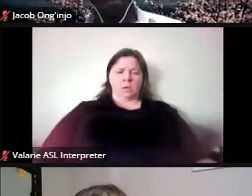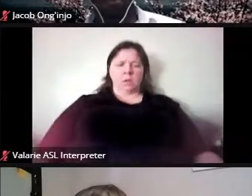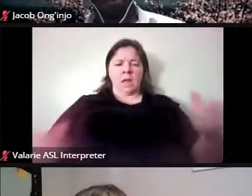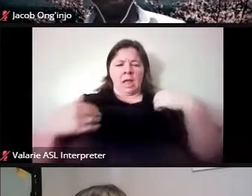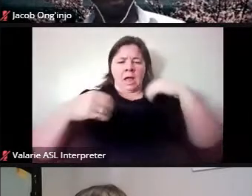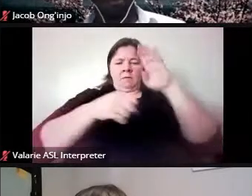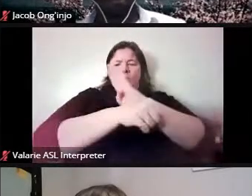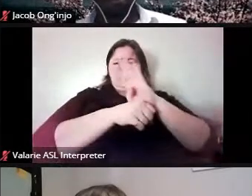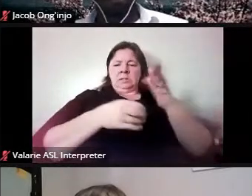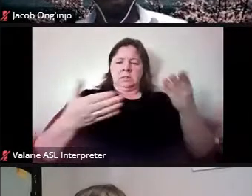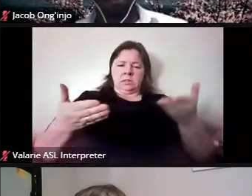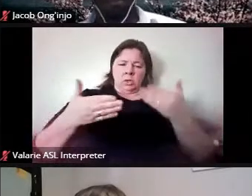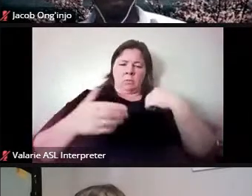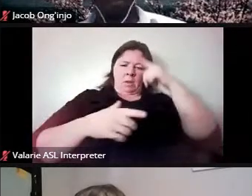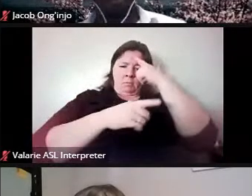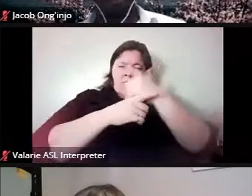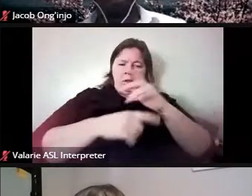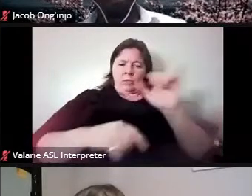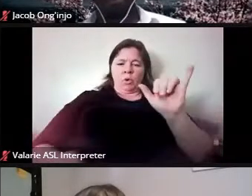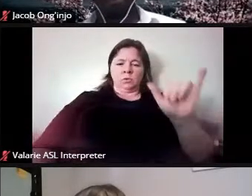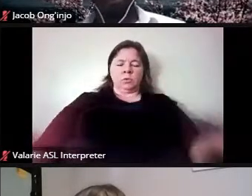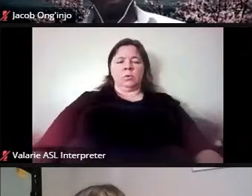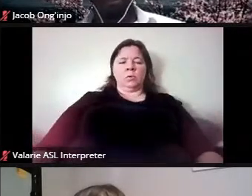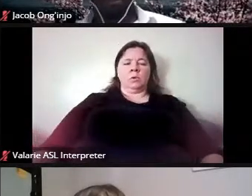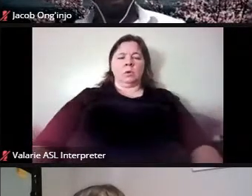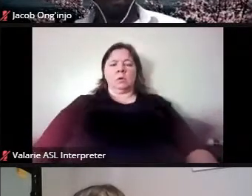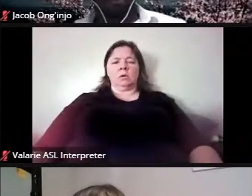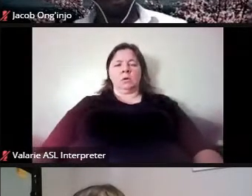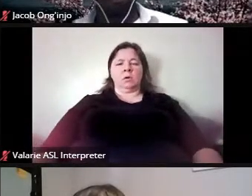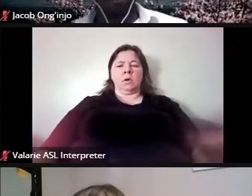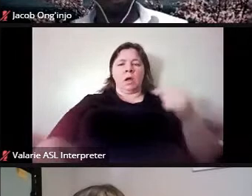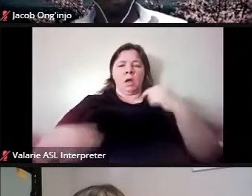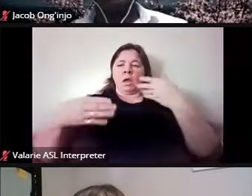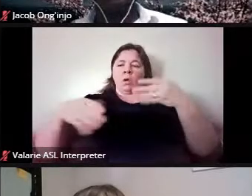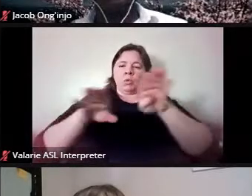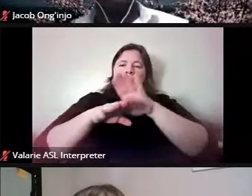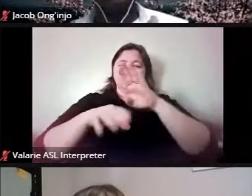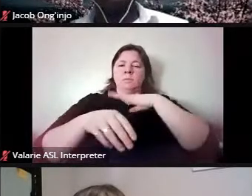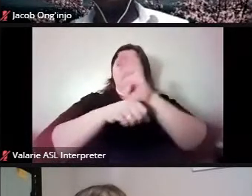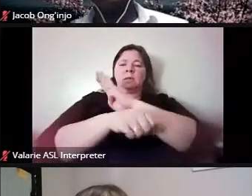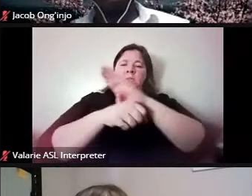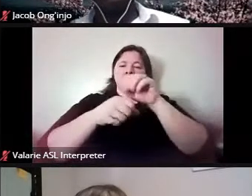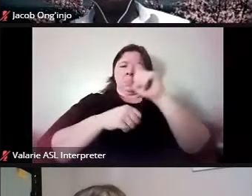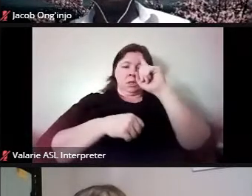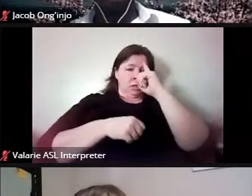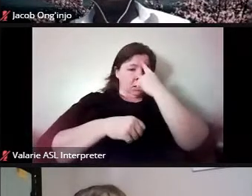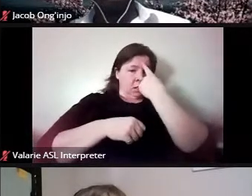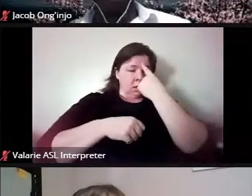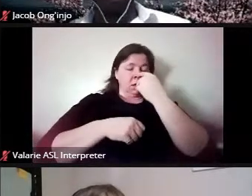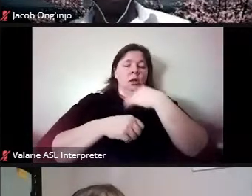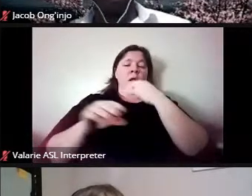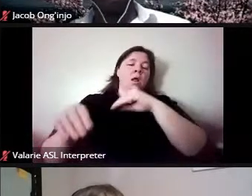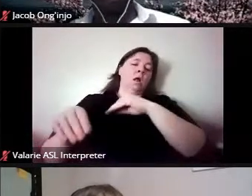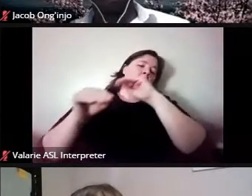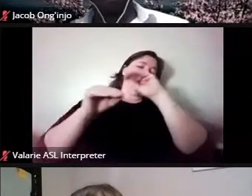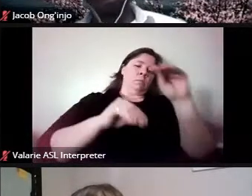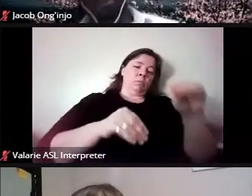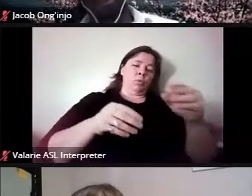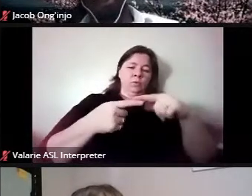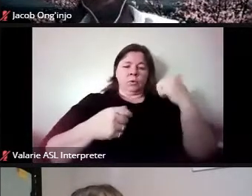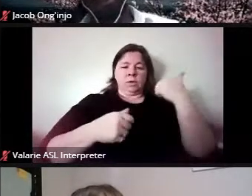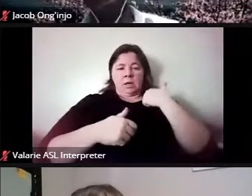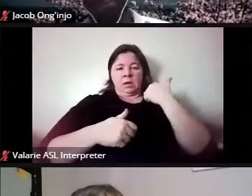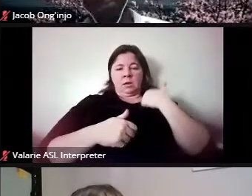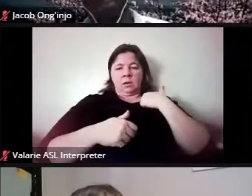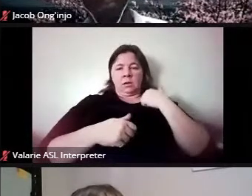my brother also. And so I wrapped up my business over in India. And I was lucky